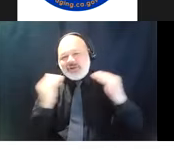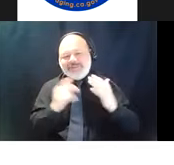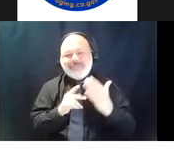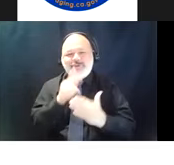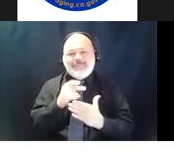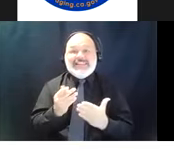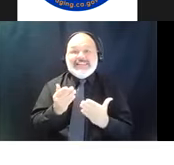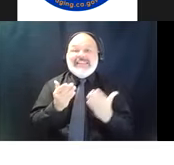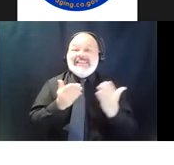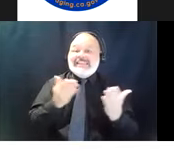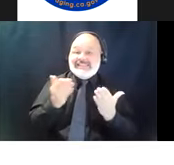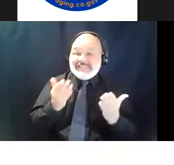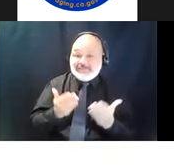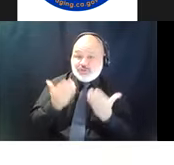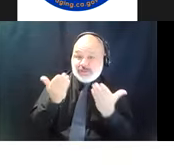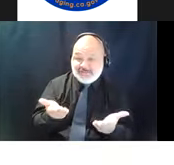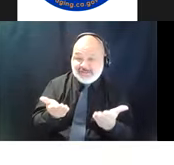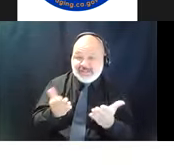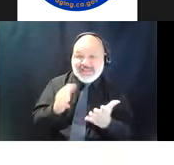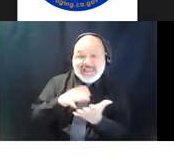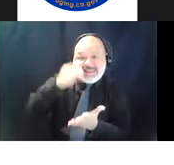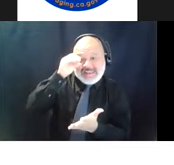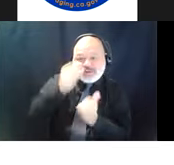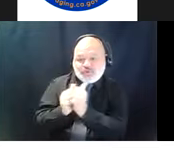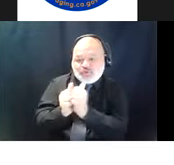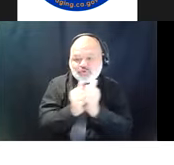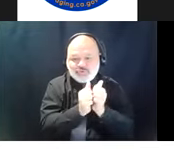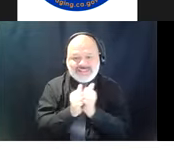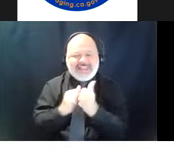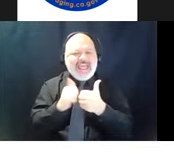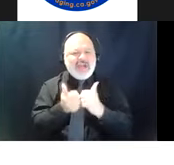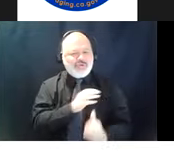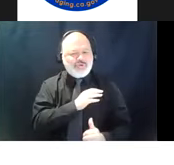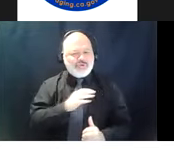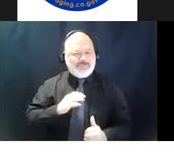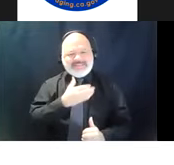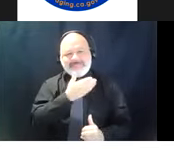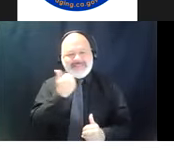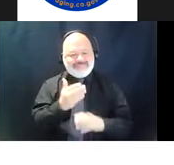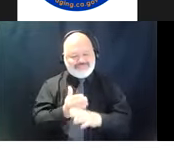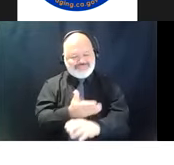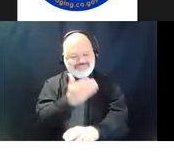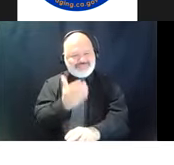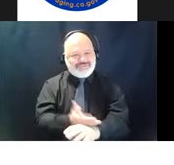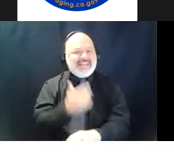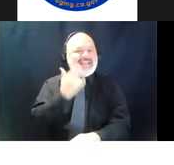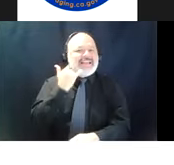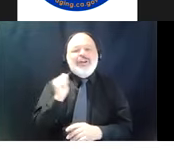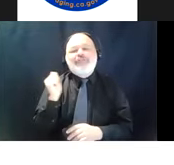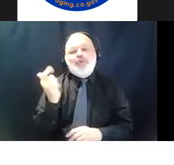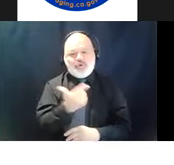delivery. So our goal is to learn together and how we can help make our communities more of a place and also build a California for all.